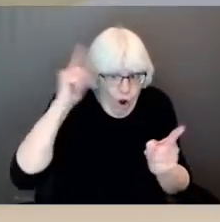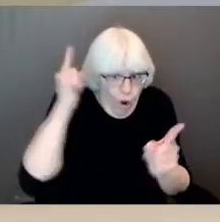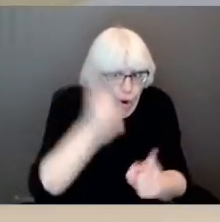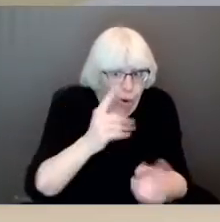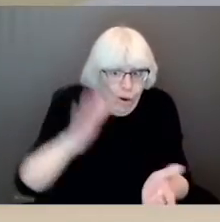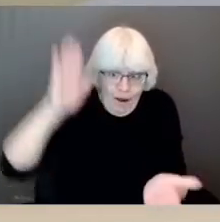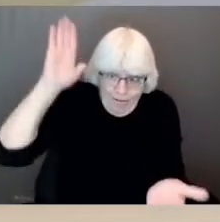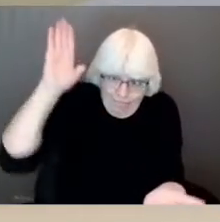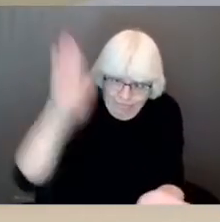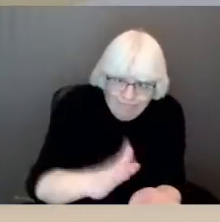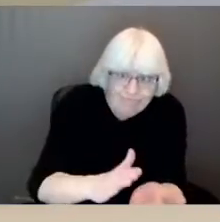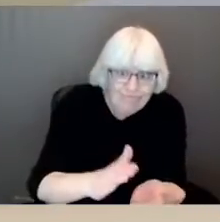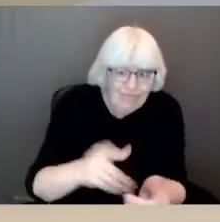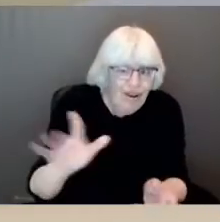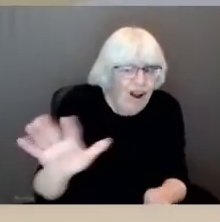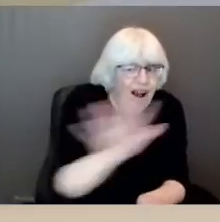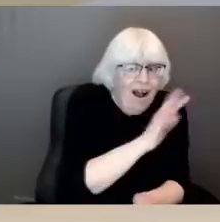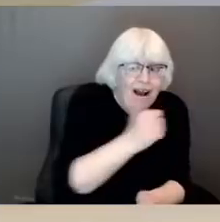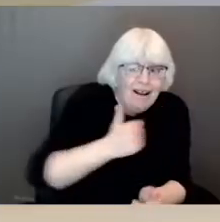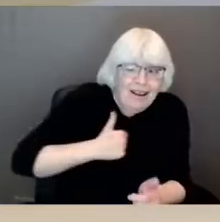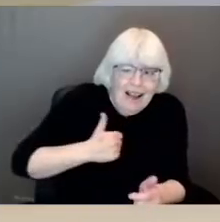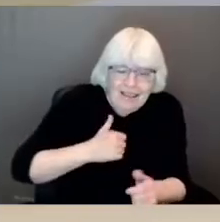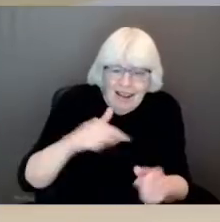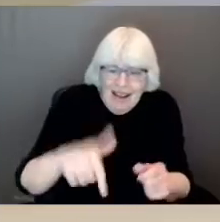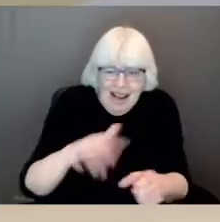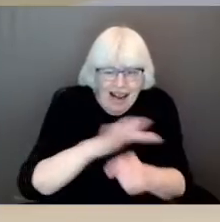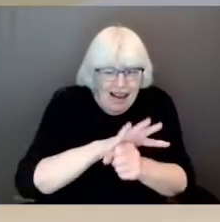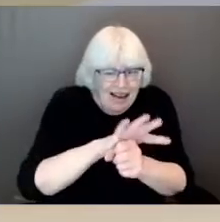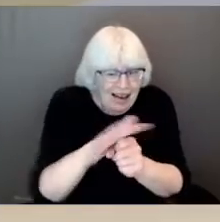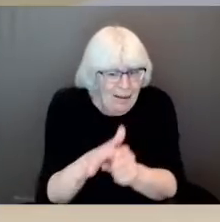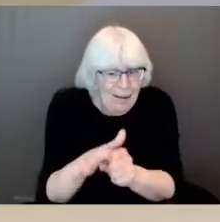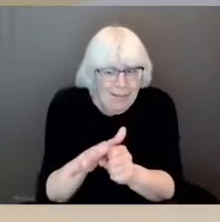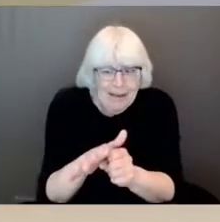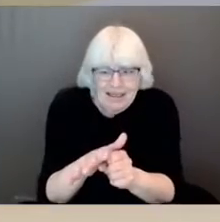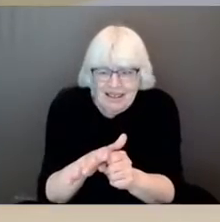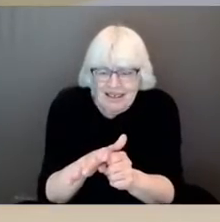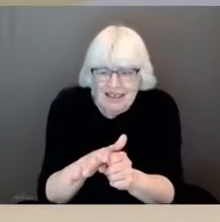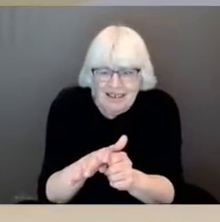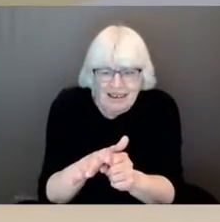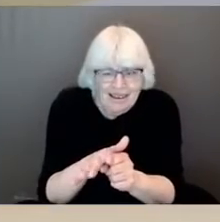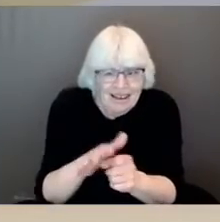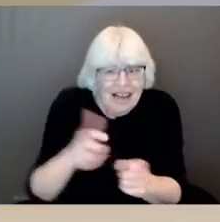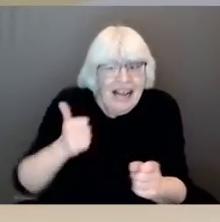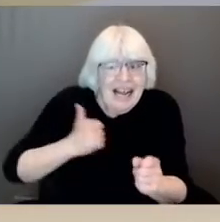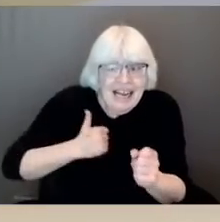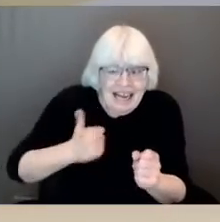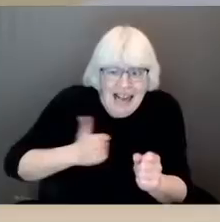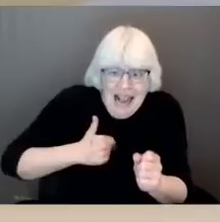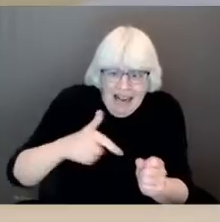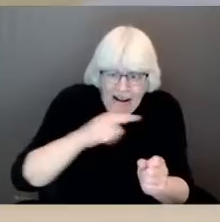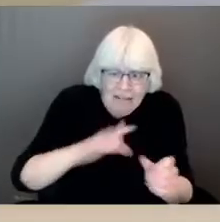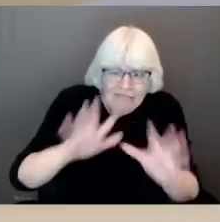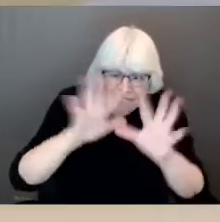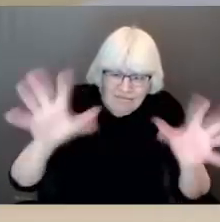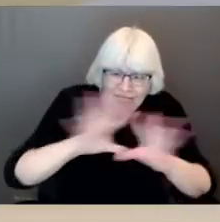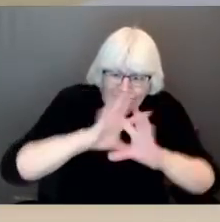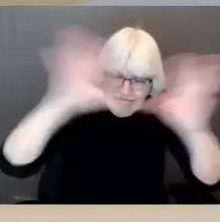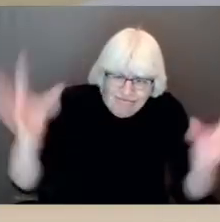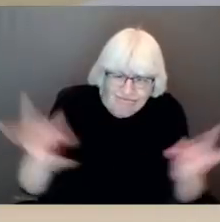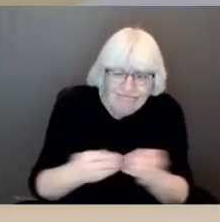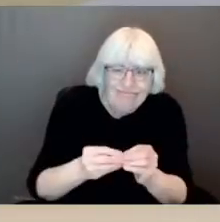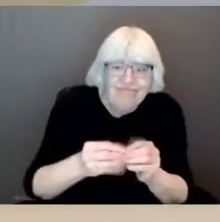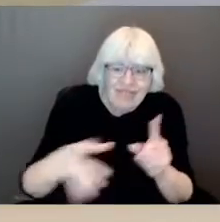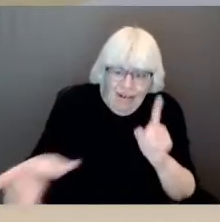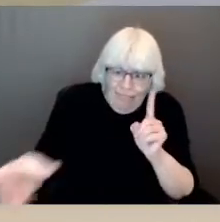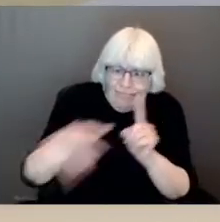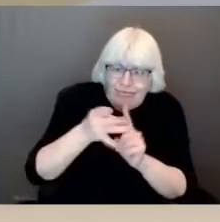throughout this pandemic has had a very, has had lower incidence overall of COVID compared to the rest of the country.